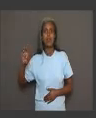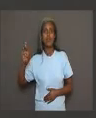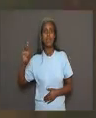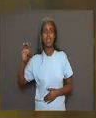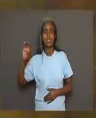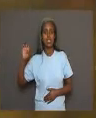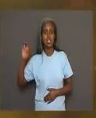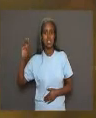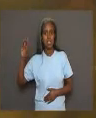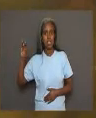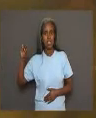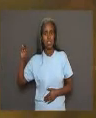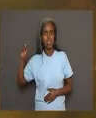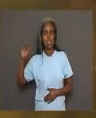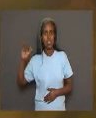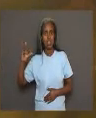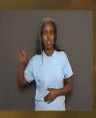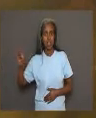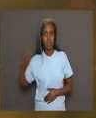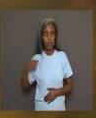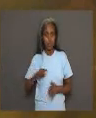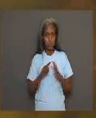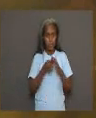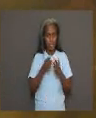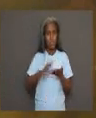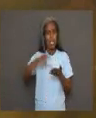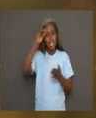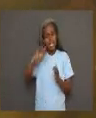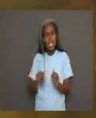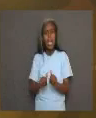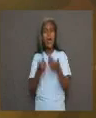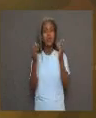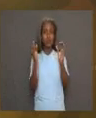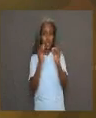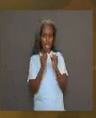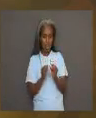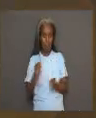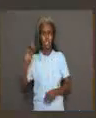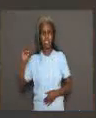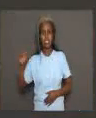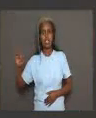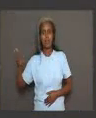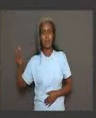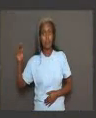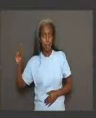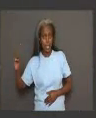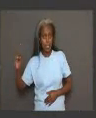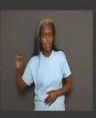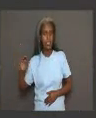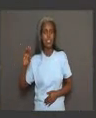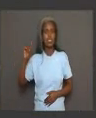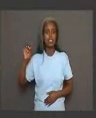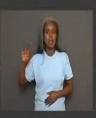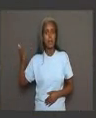percentile. We will begin by learning how to calculate the mean. The